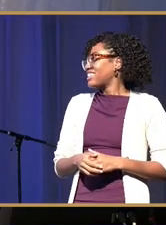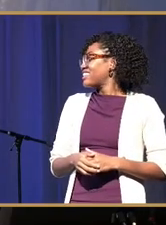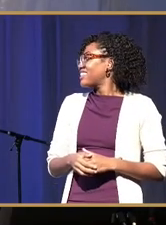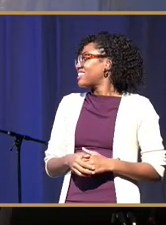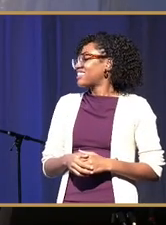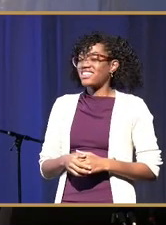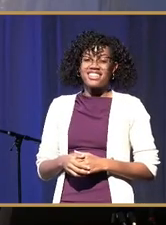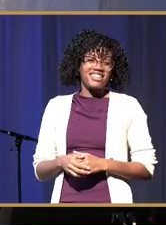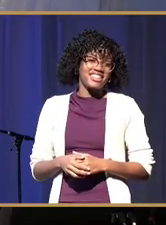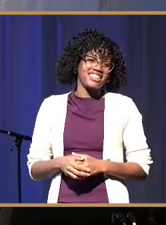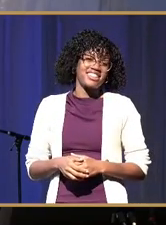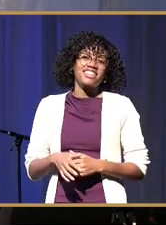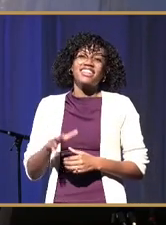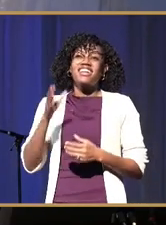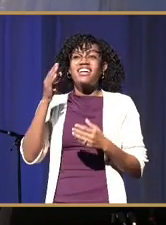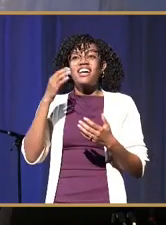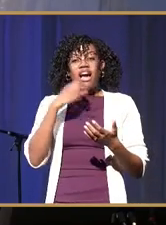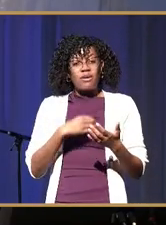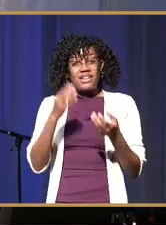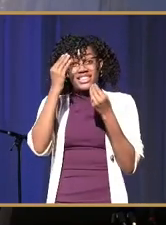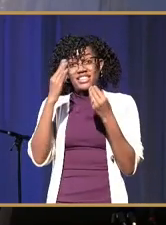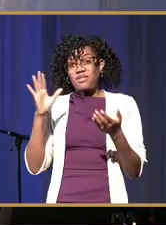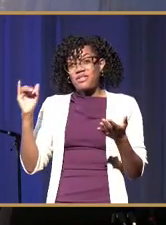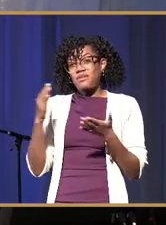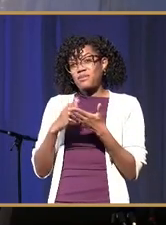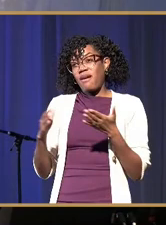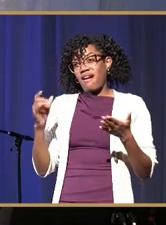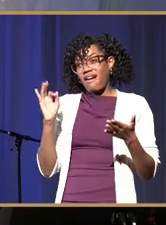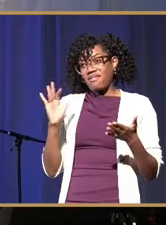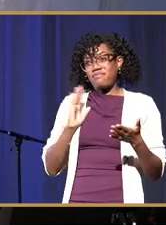Because I wish I could tell you that was a part of the set.